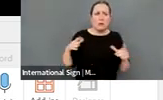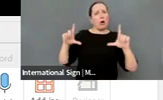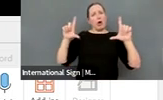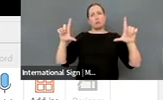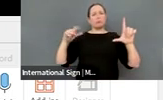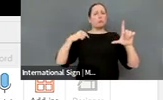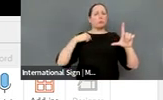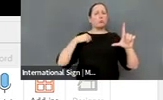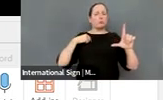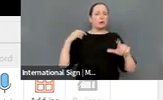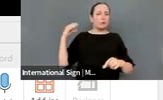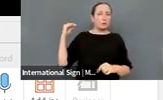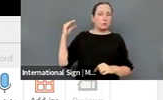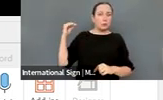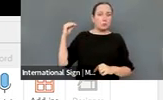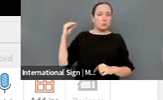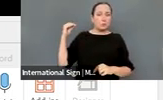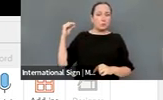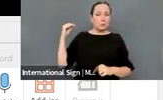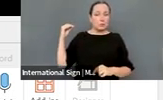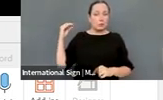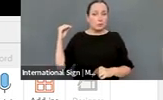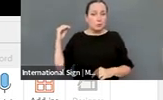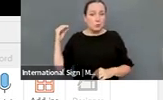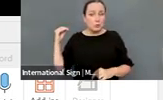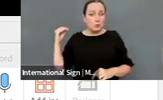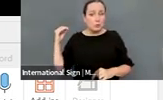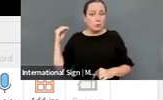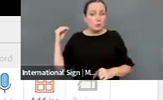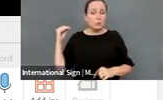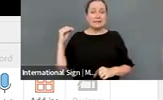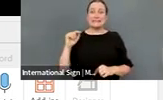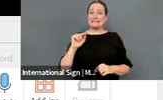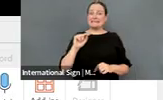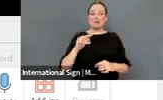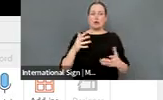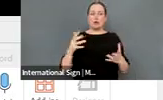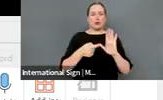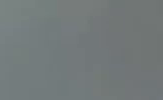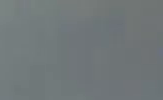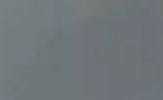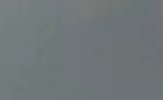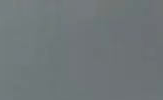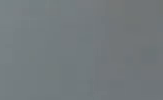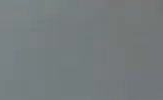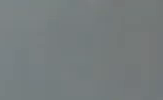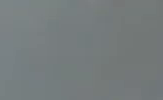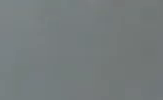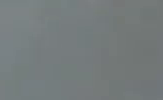Because you're not showing the presentation mode. Stop sharing. Just stop